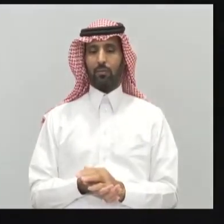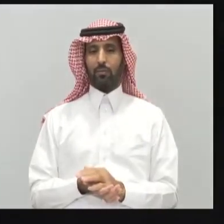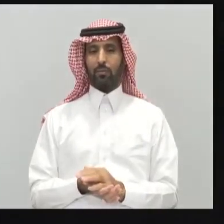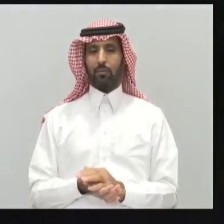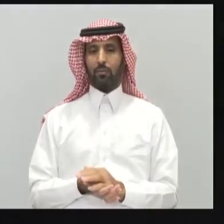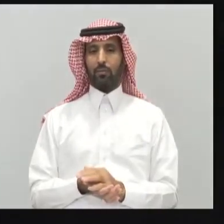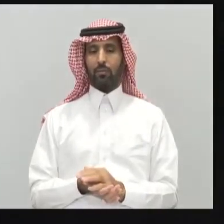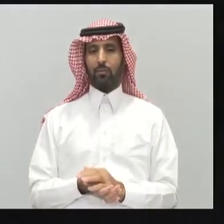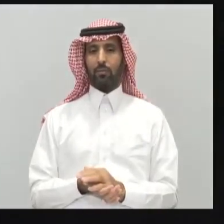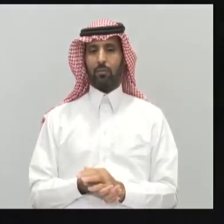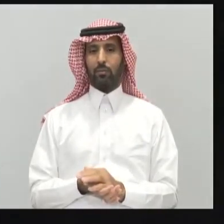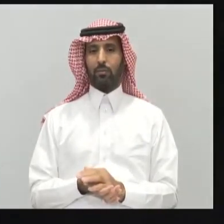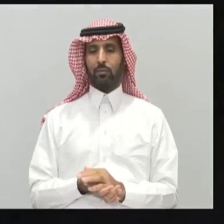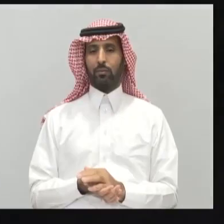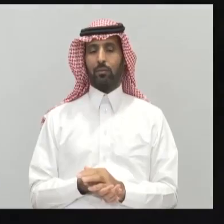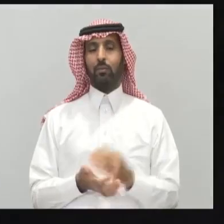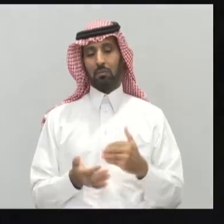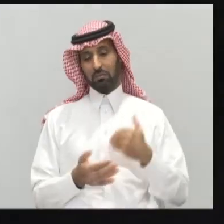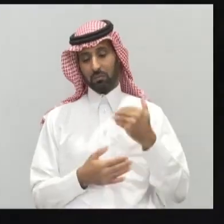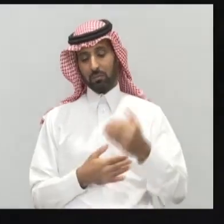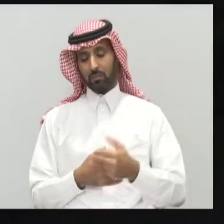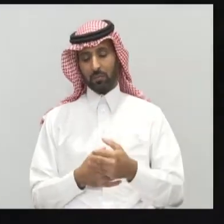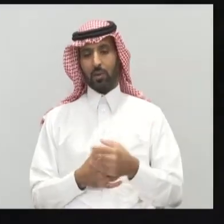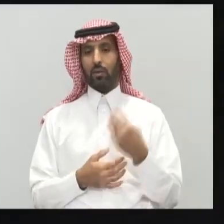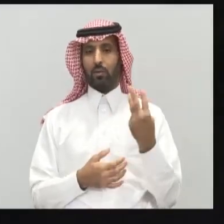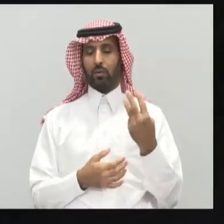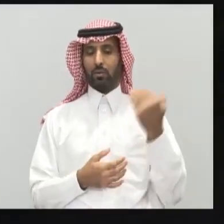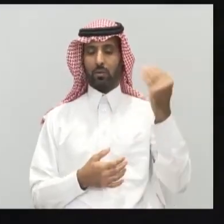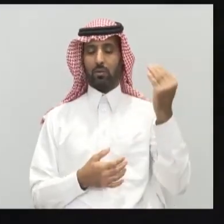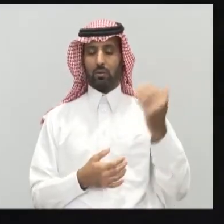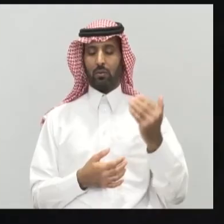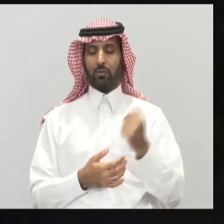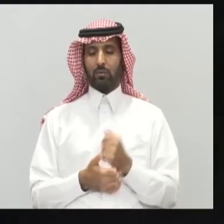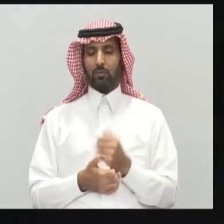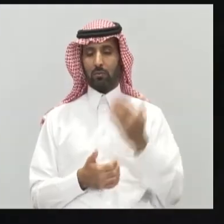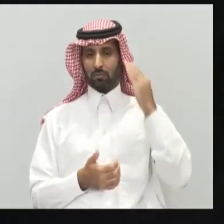class. We will start unit 3. Inshallah, see you then. Good luck.